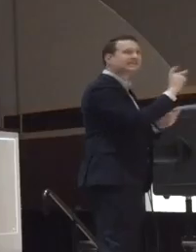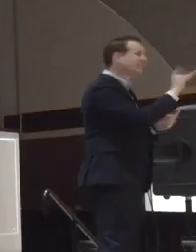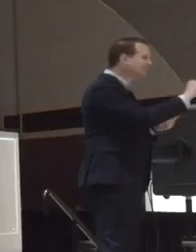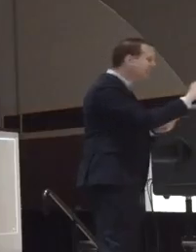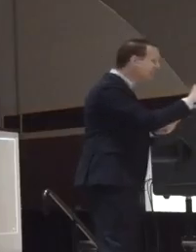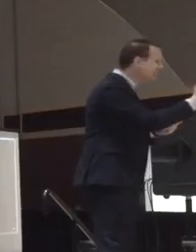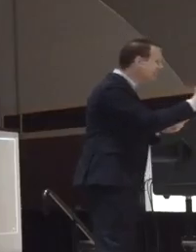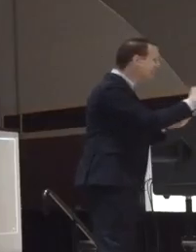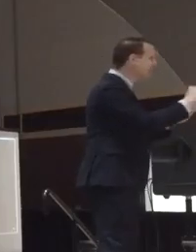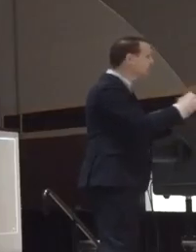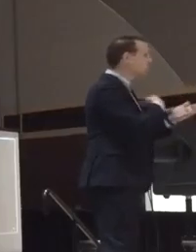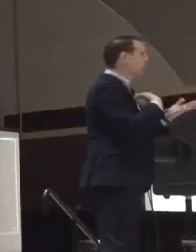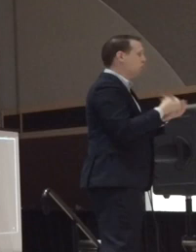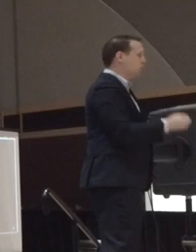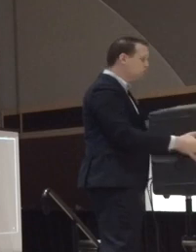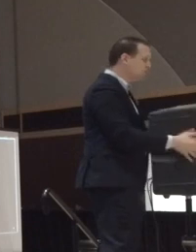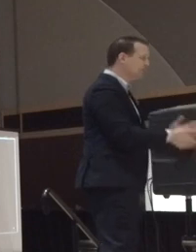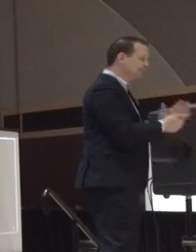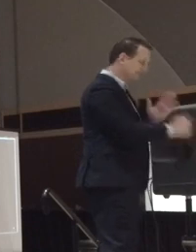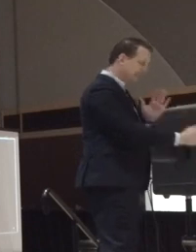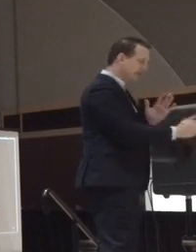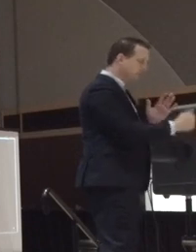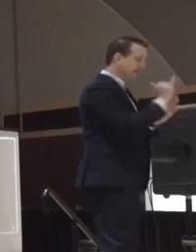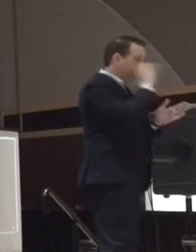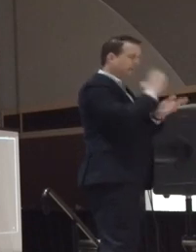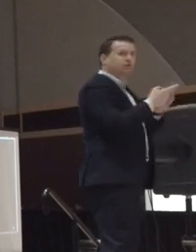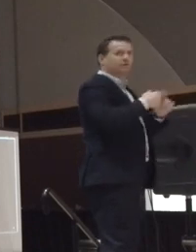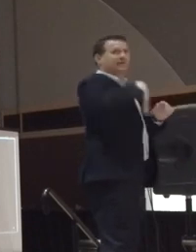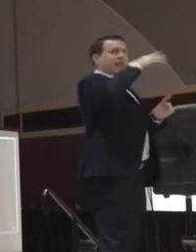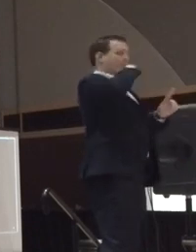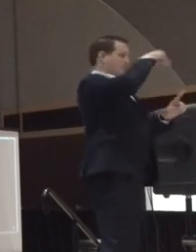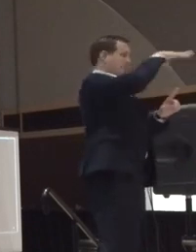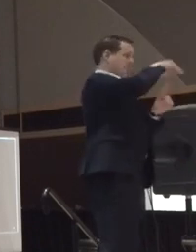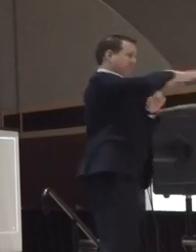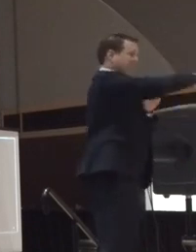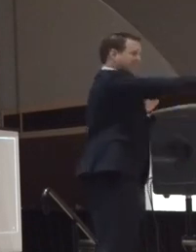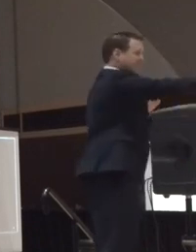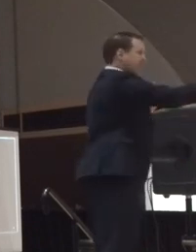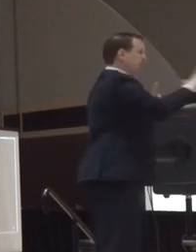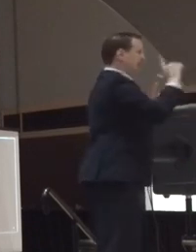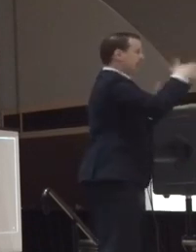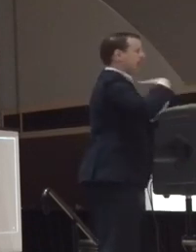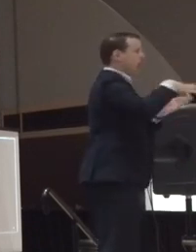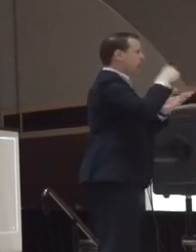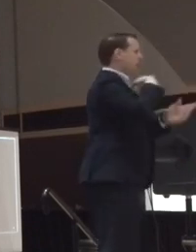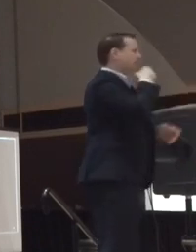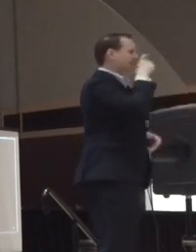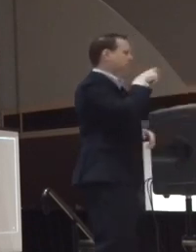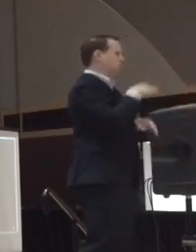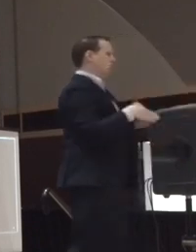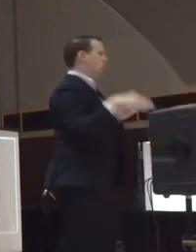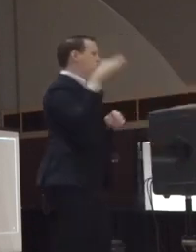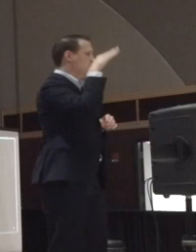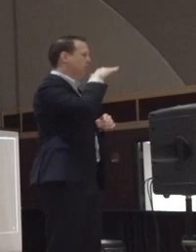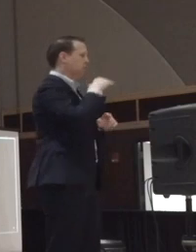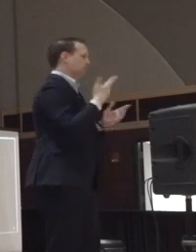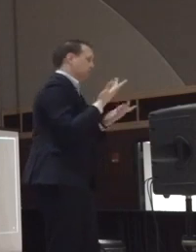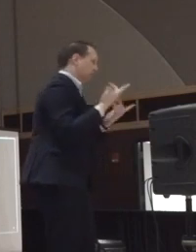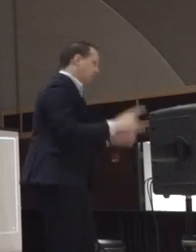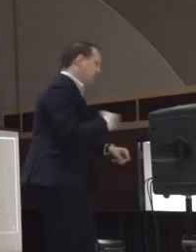losing skills. That's the picture from the top of the building. Found out later on we weren't supposed to be on the roof, but you know, I